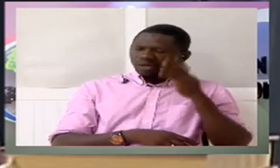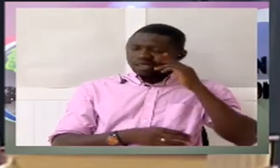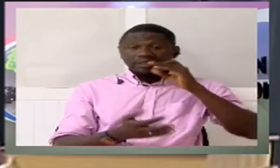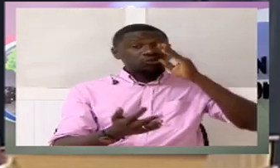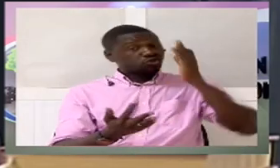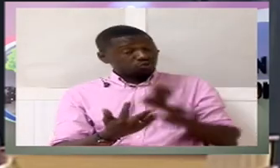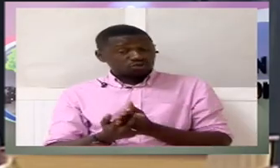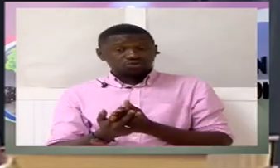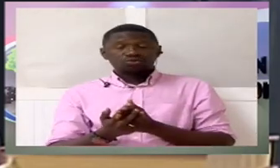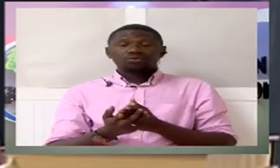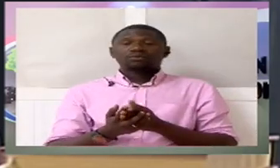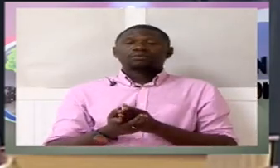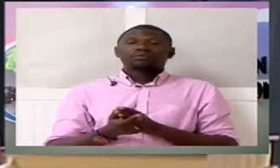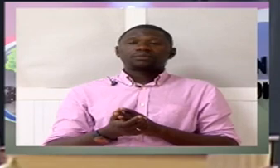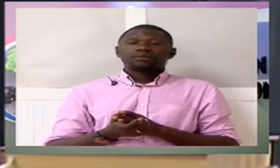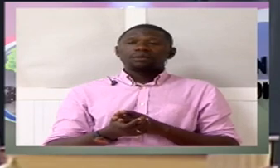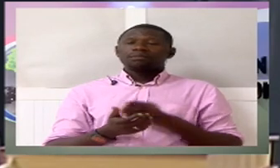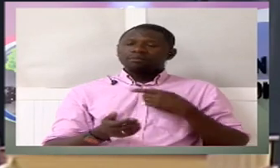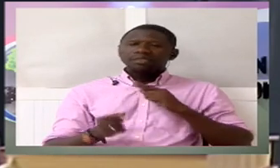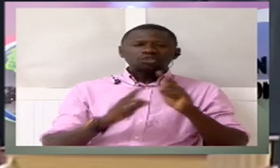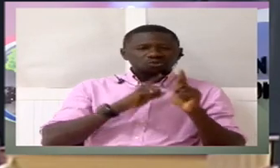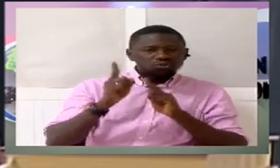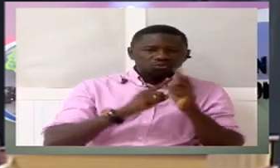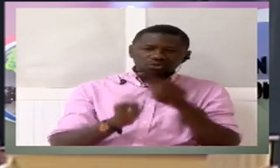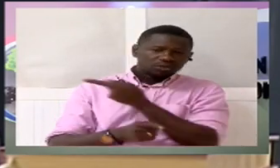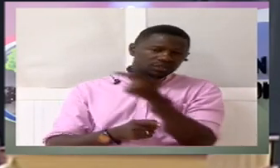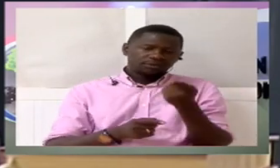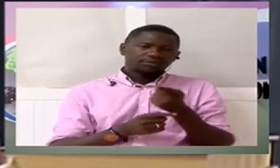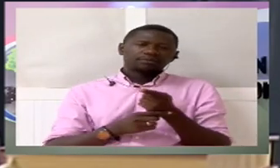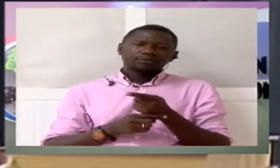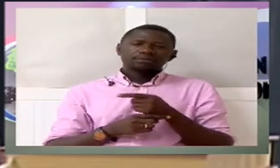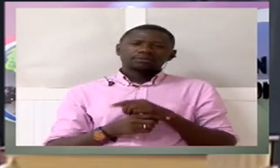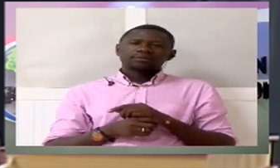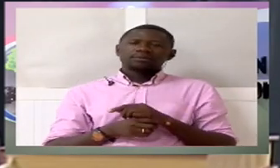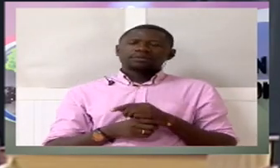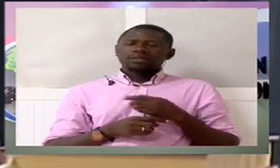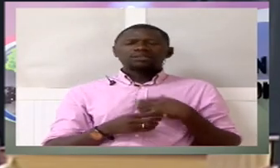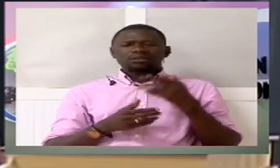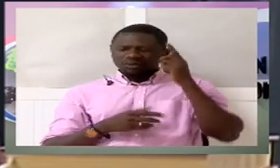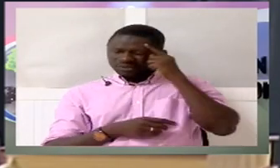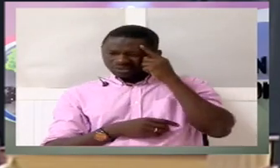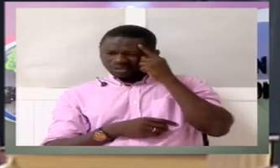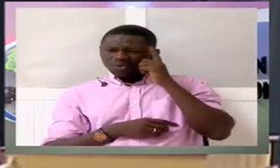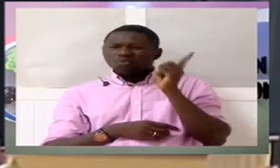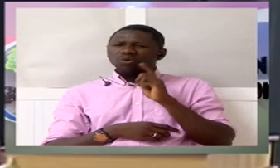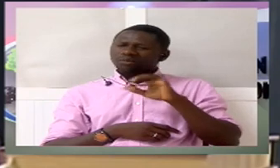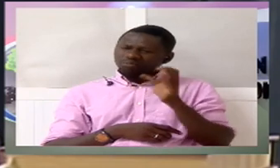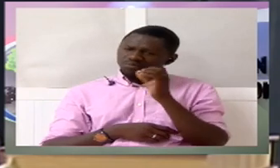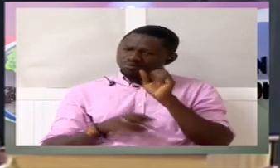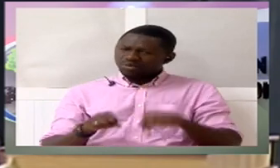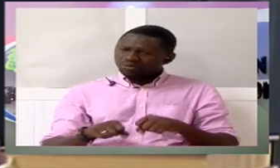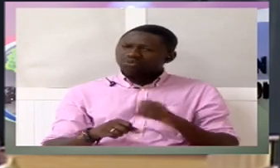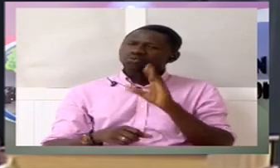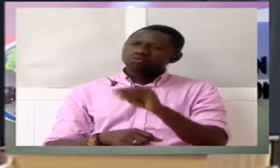Some of the officers I trusted. And I discussed with them. So that we could look at what could be